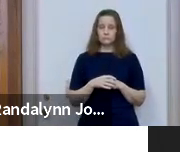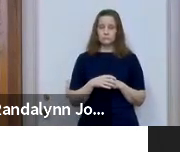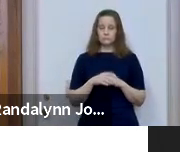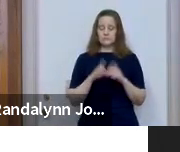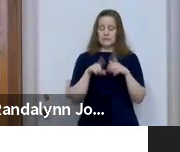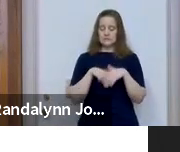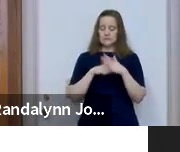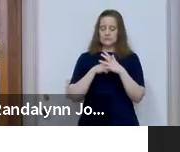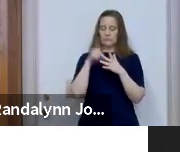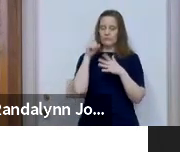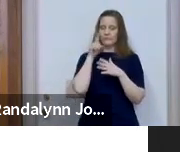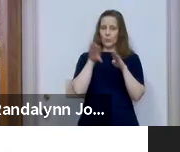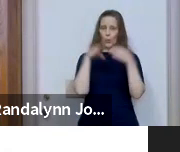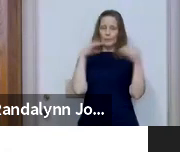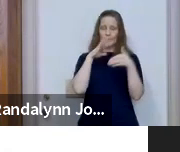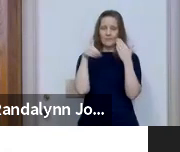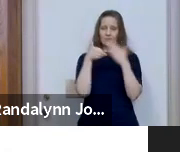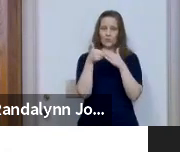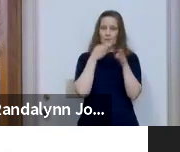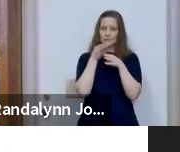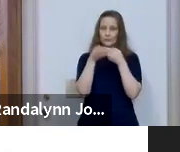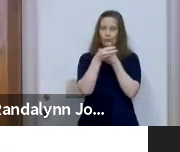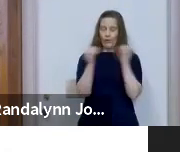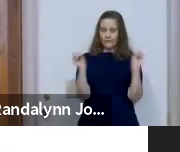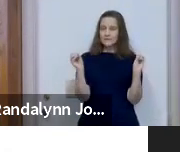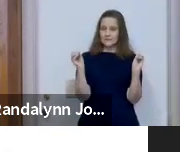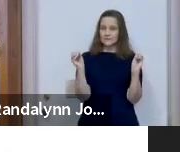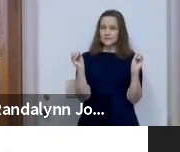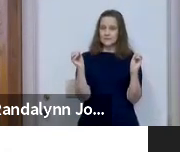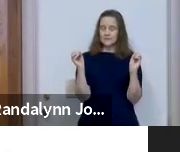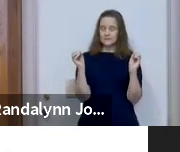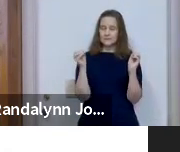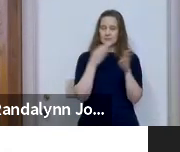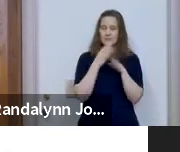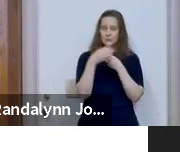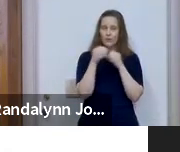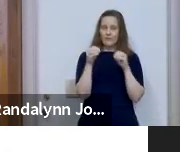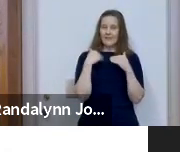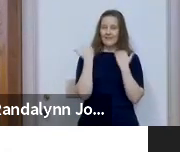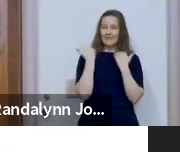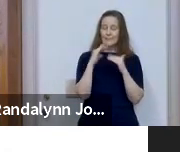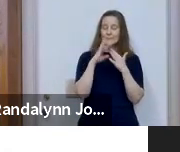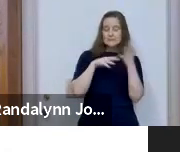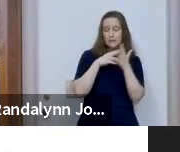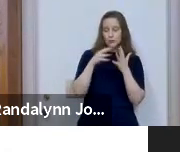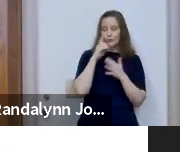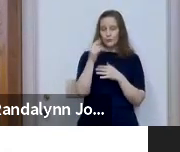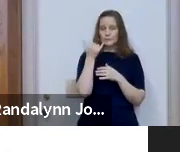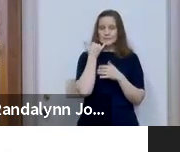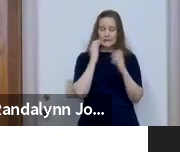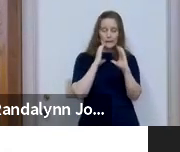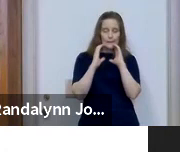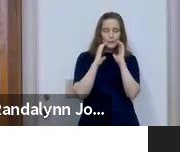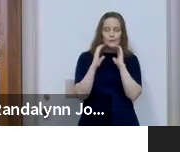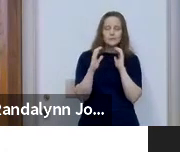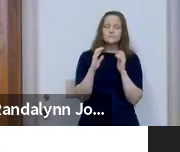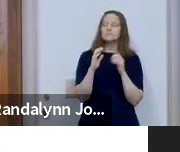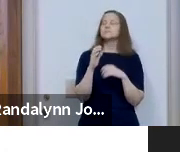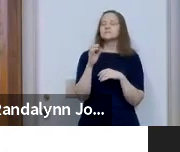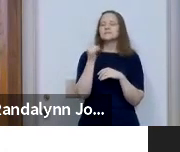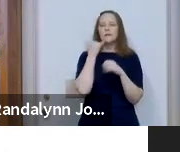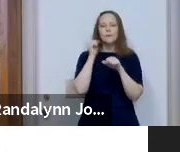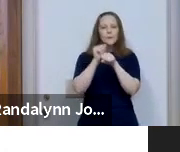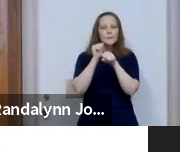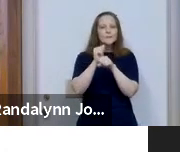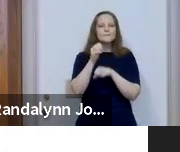for the reopening of all our major offices. Most major offices have a very limited schedule, and telecommuting is still the rule of the day rather